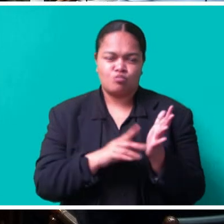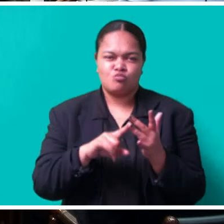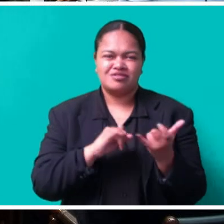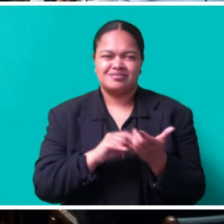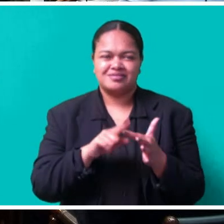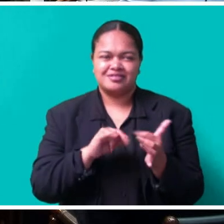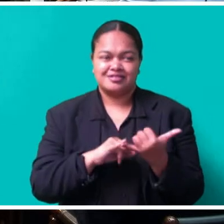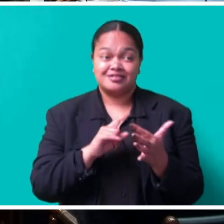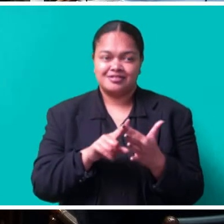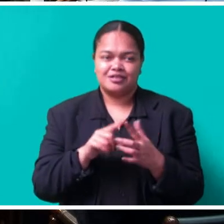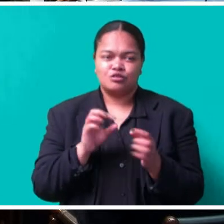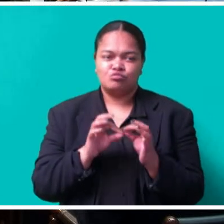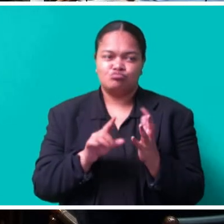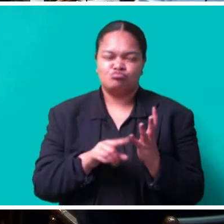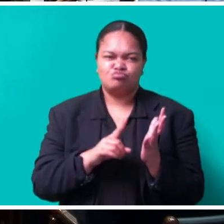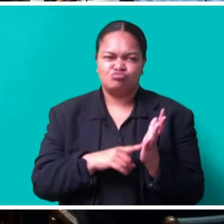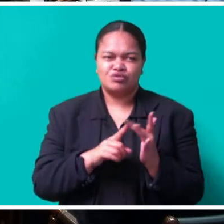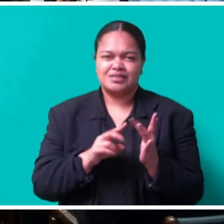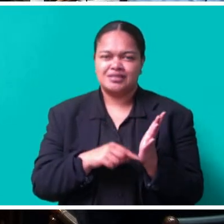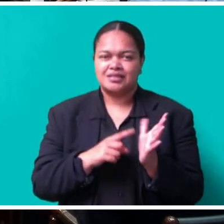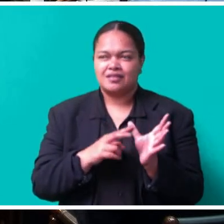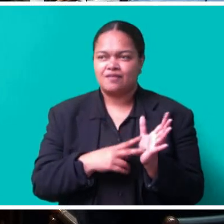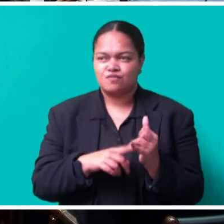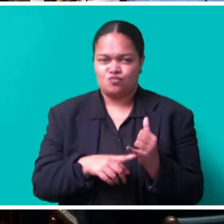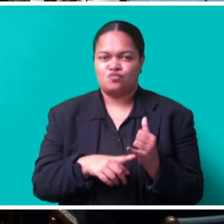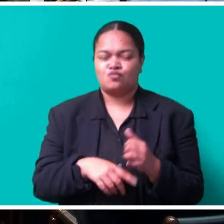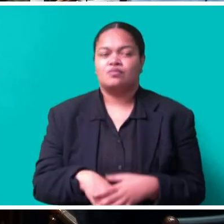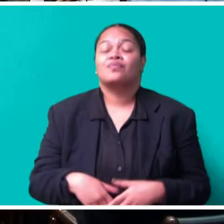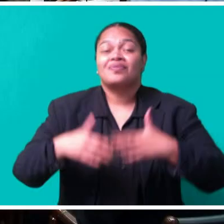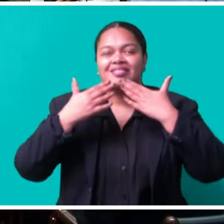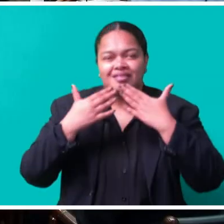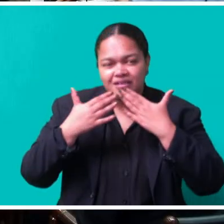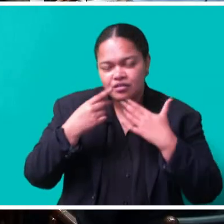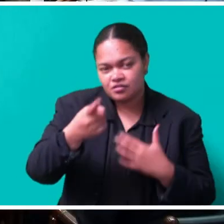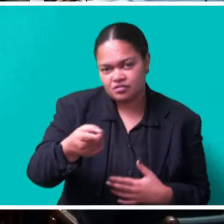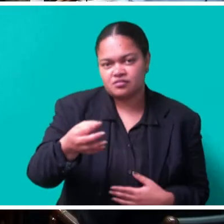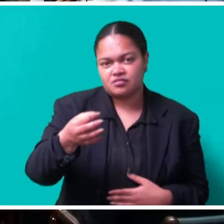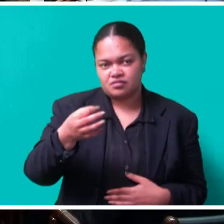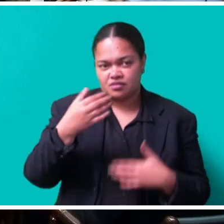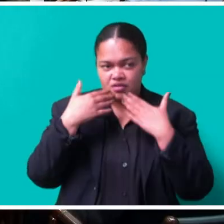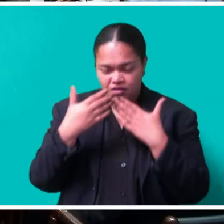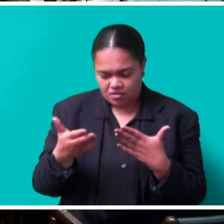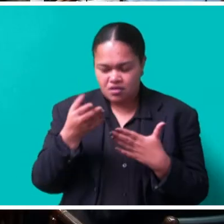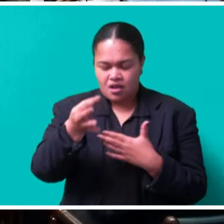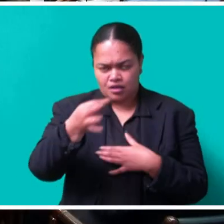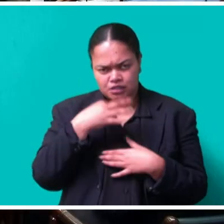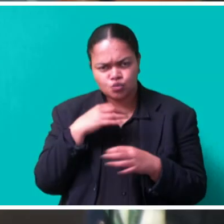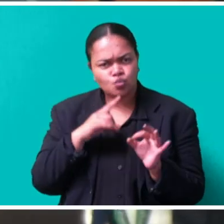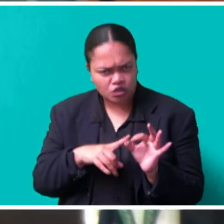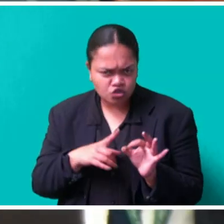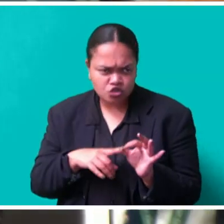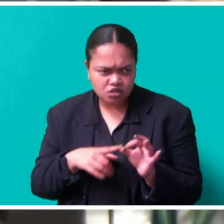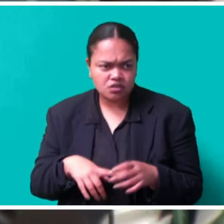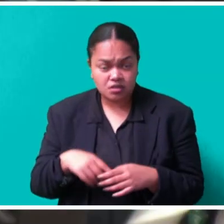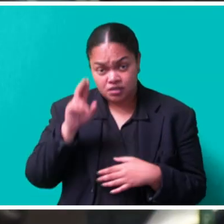Thank you, Honourable Speaker, sir. Honourable Speaker, sir, I thank the Honourable Assistant Minister, the Honourable Naisa Tunadeva, for the question. Mr. Speaker,